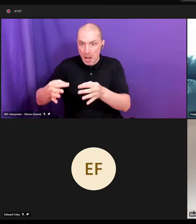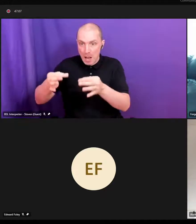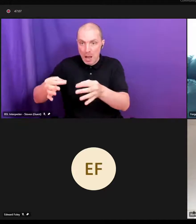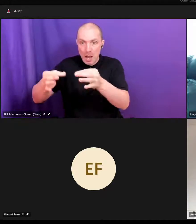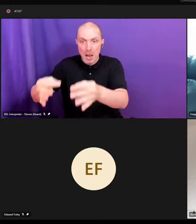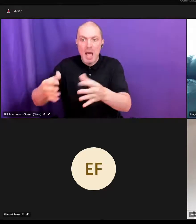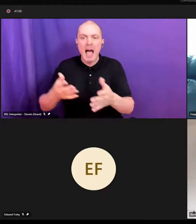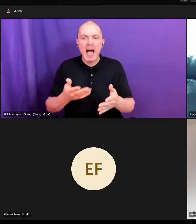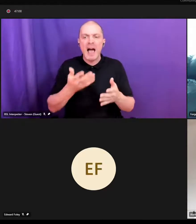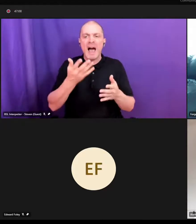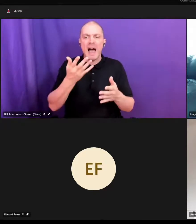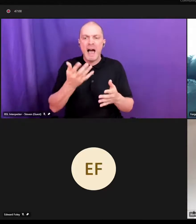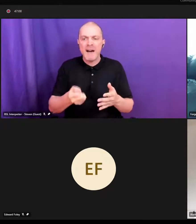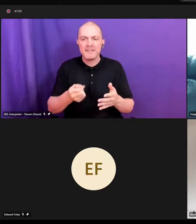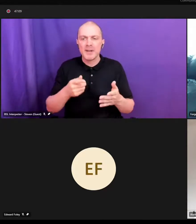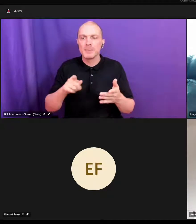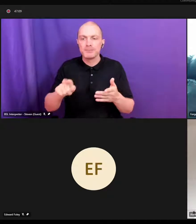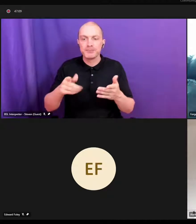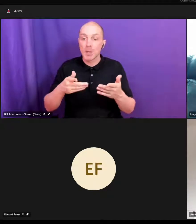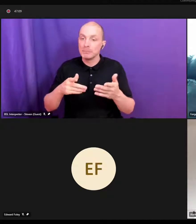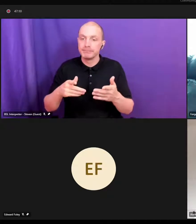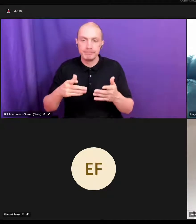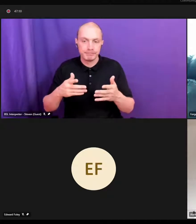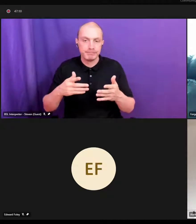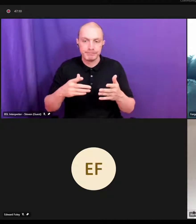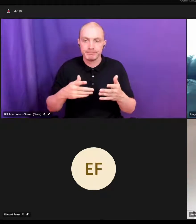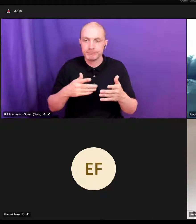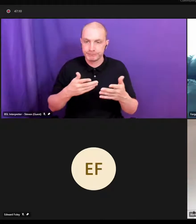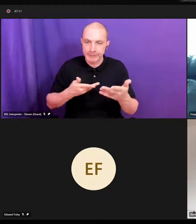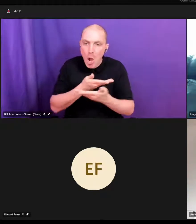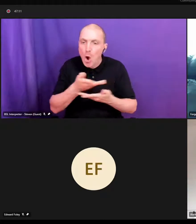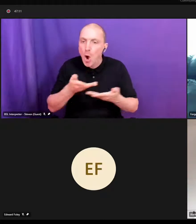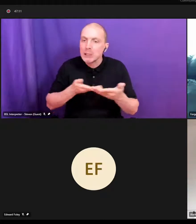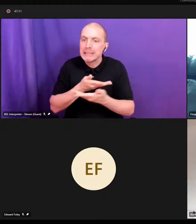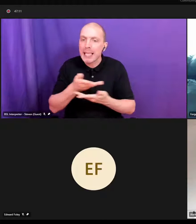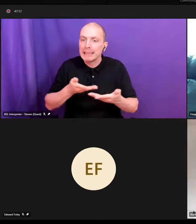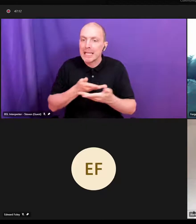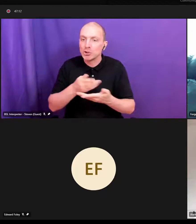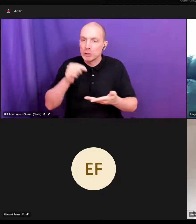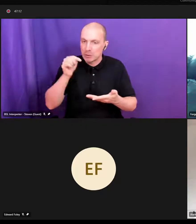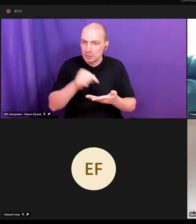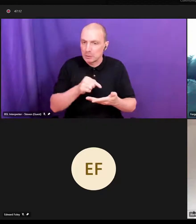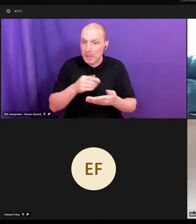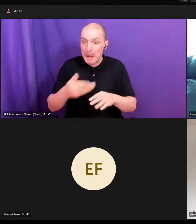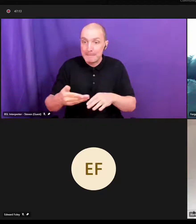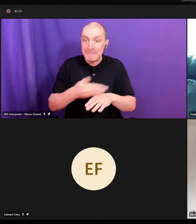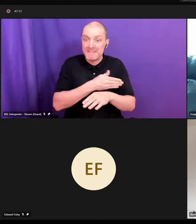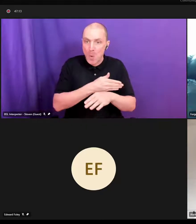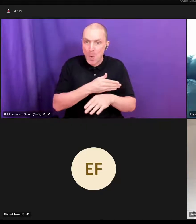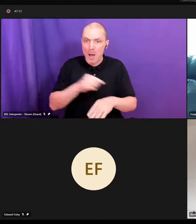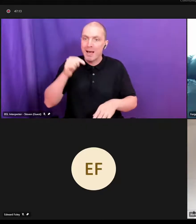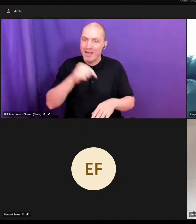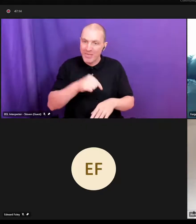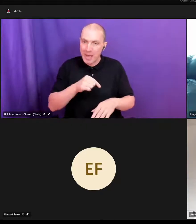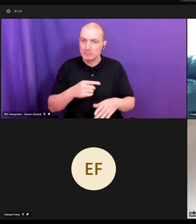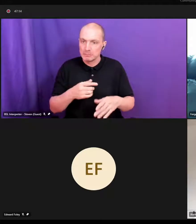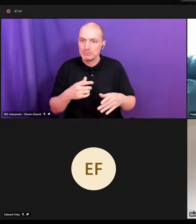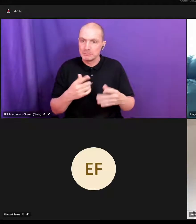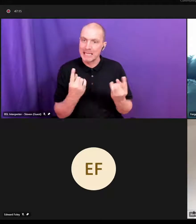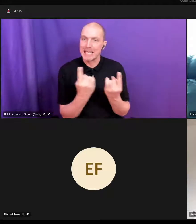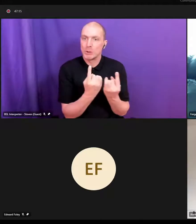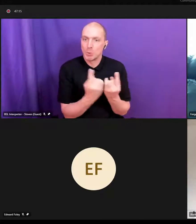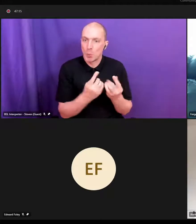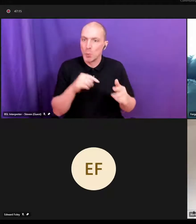about consultation before the project commenced, but a lot of concerns. I've been receiving a lot of concerns about